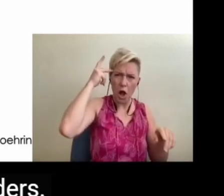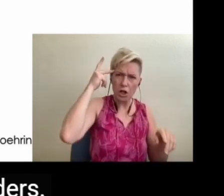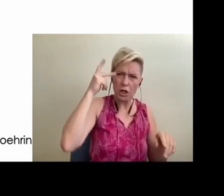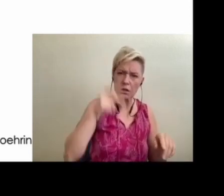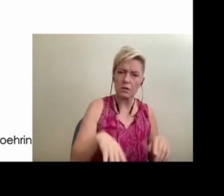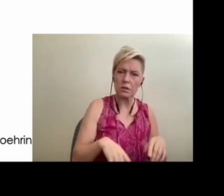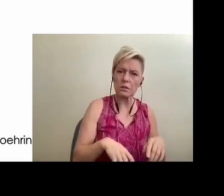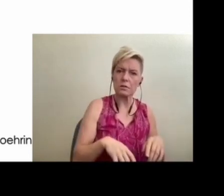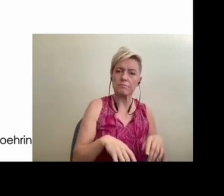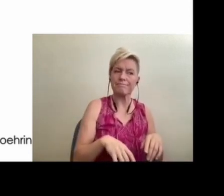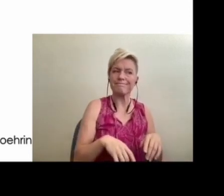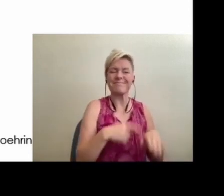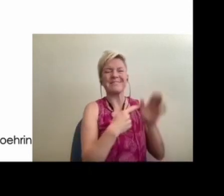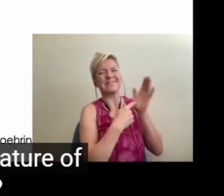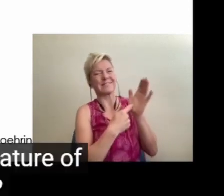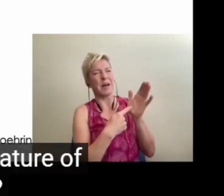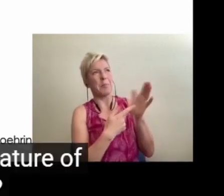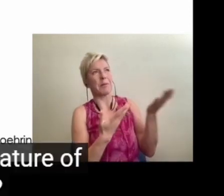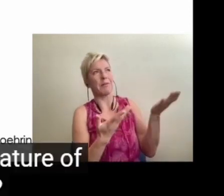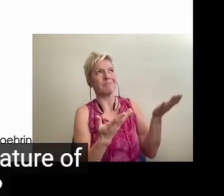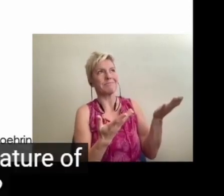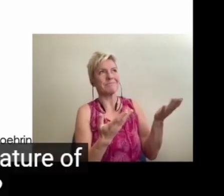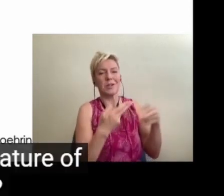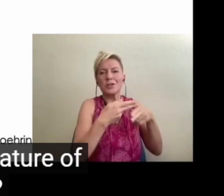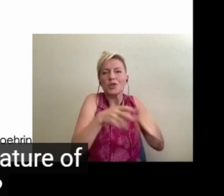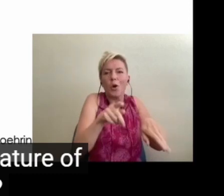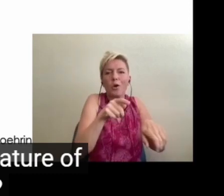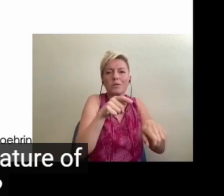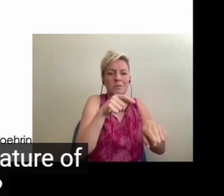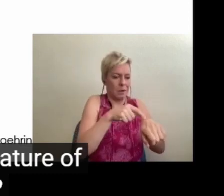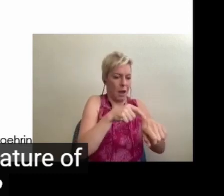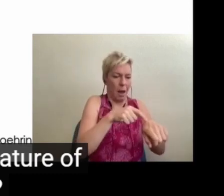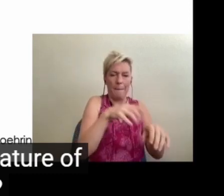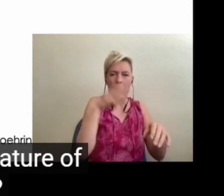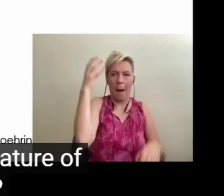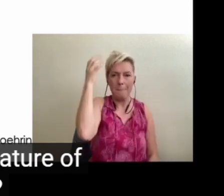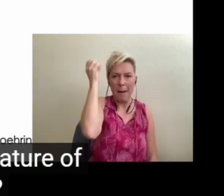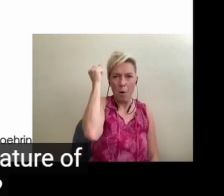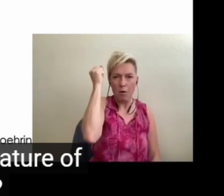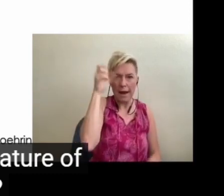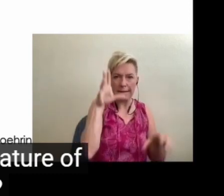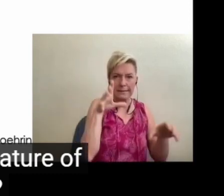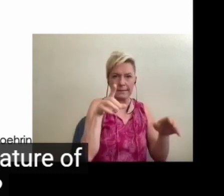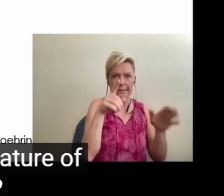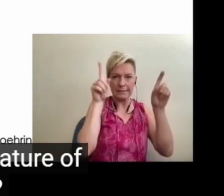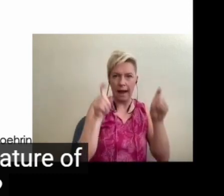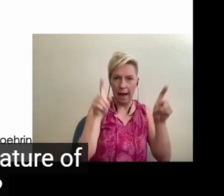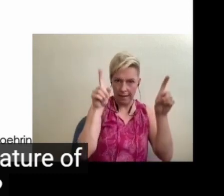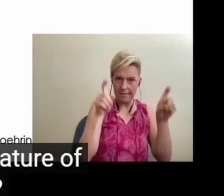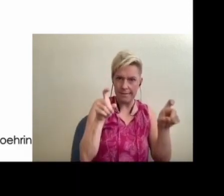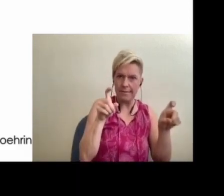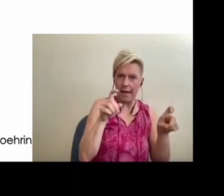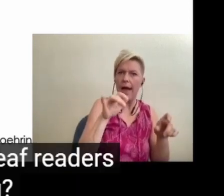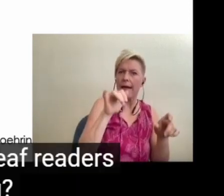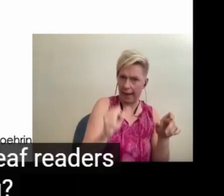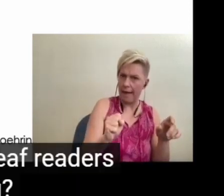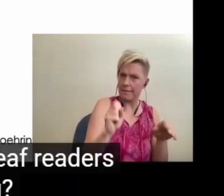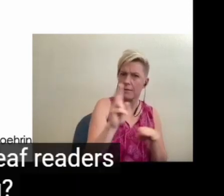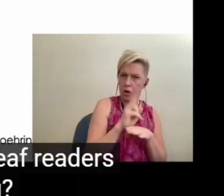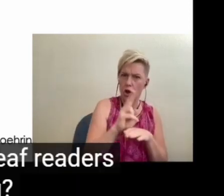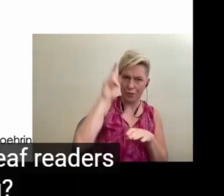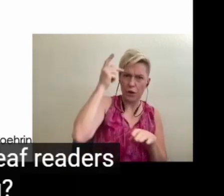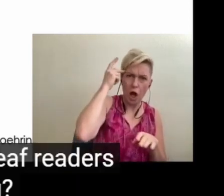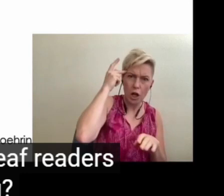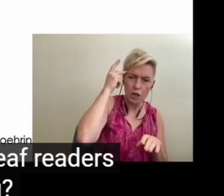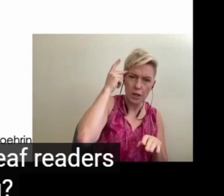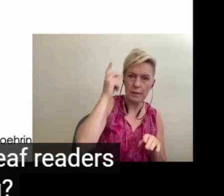readers. So the question is, what is the nature of their reading processes? Is